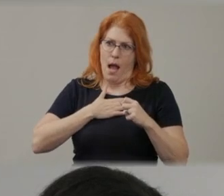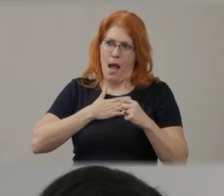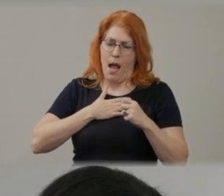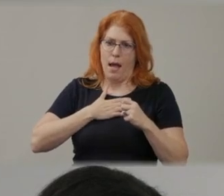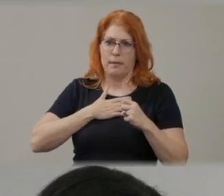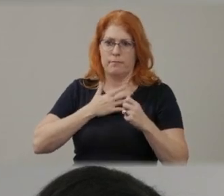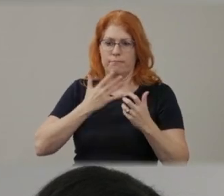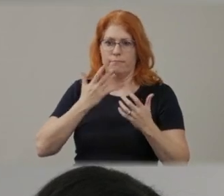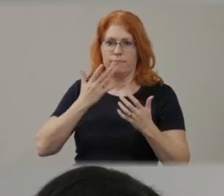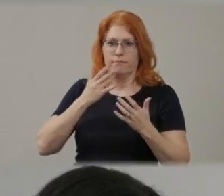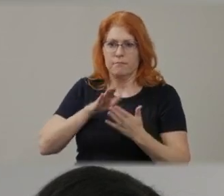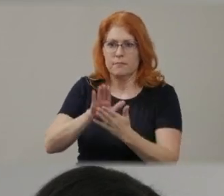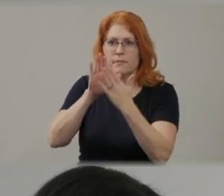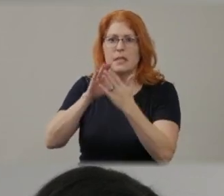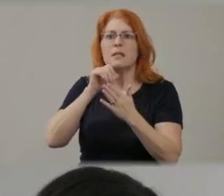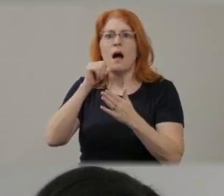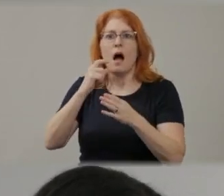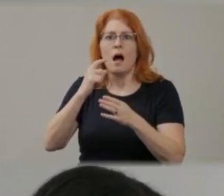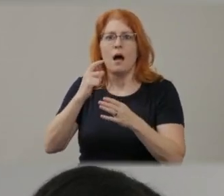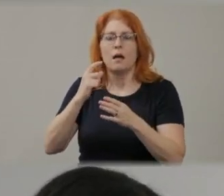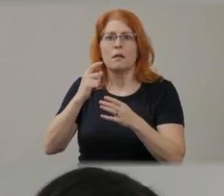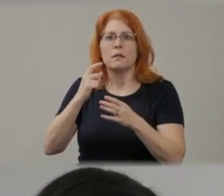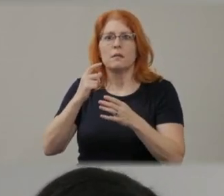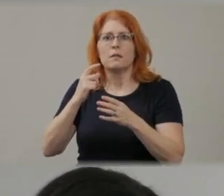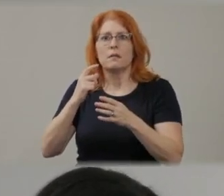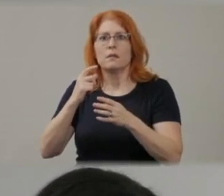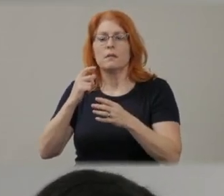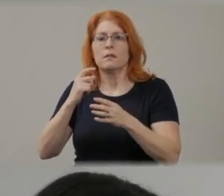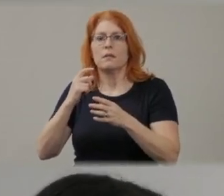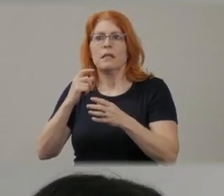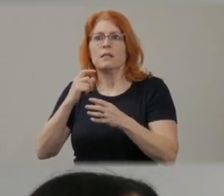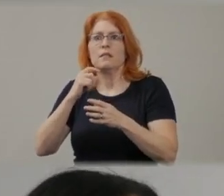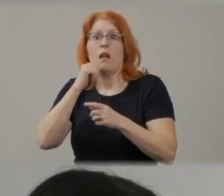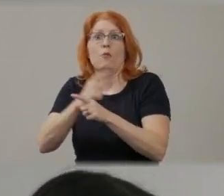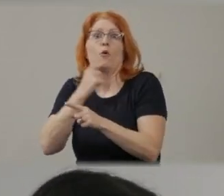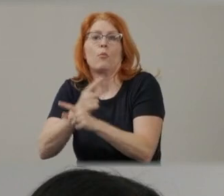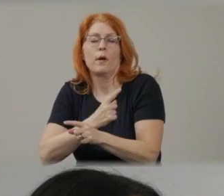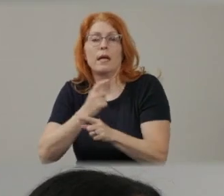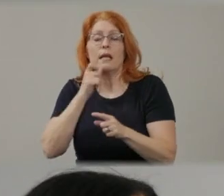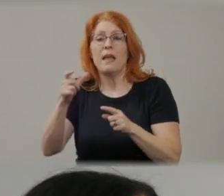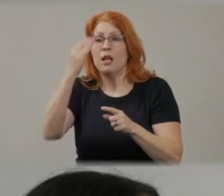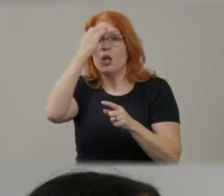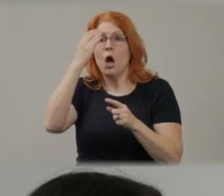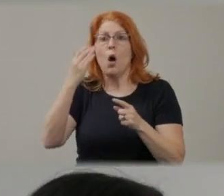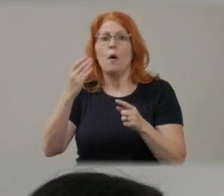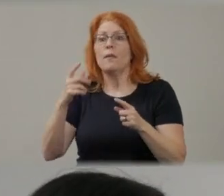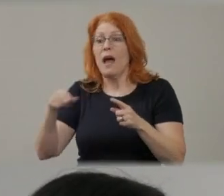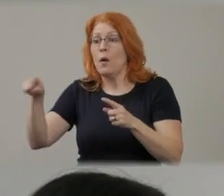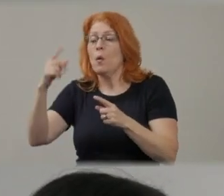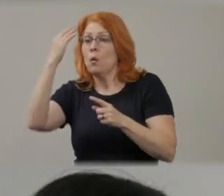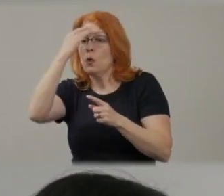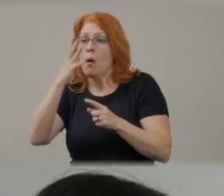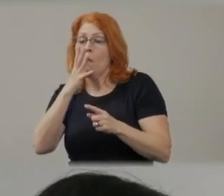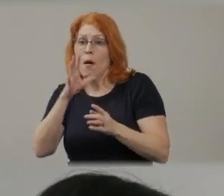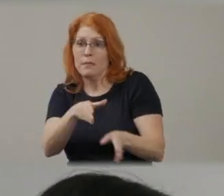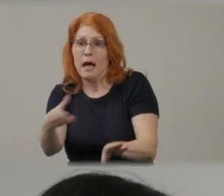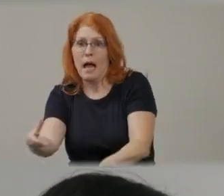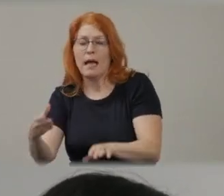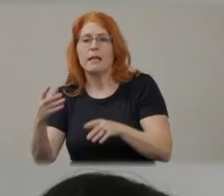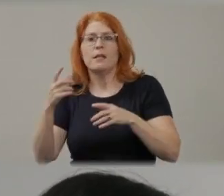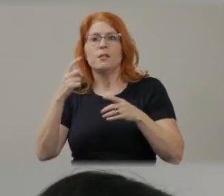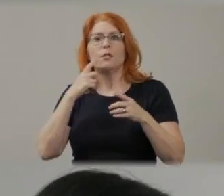isn't disappropriate, because they assume I already know that mom died. Okay, so